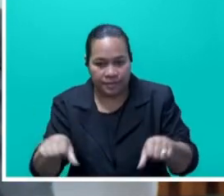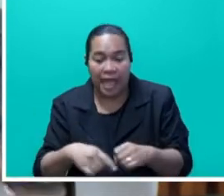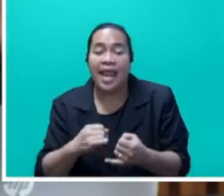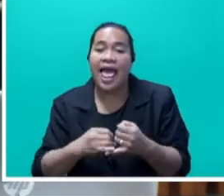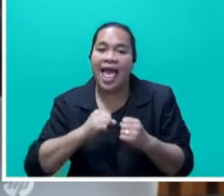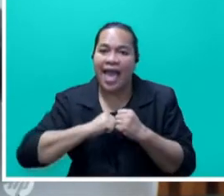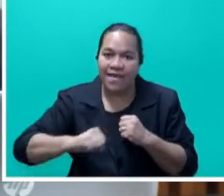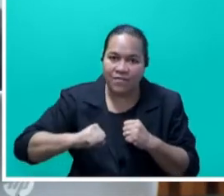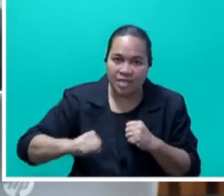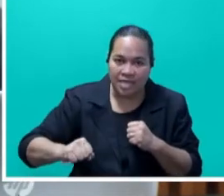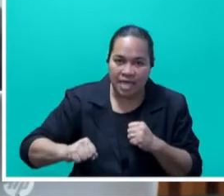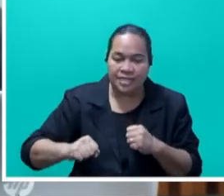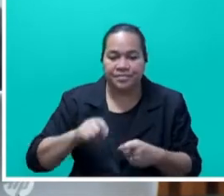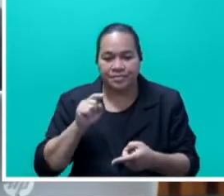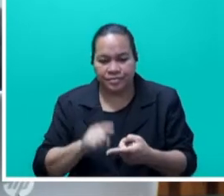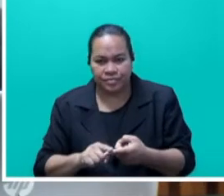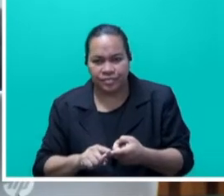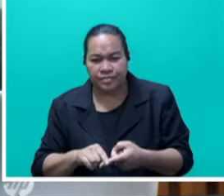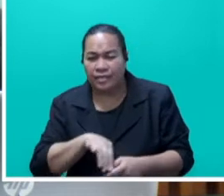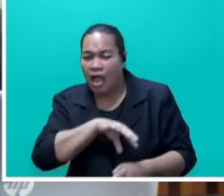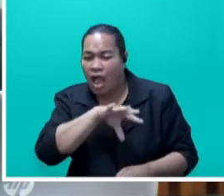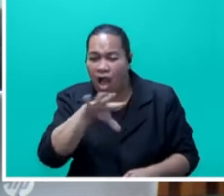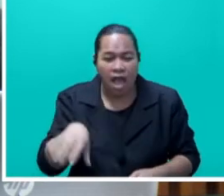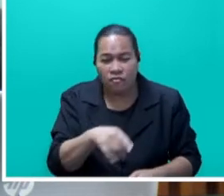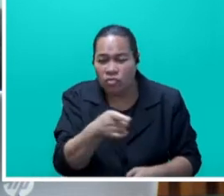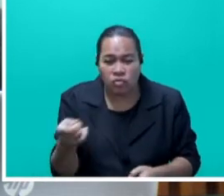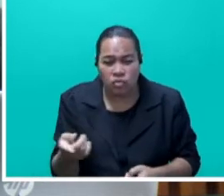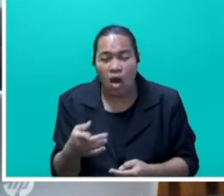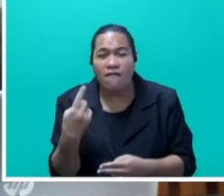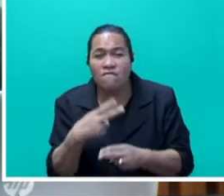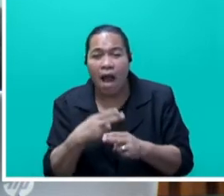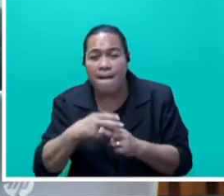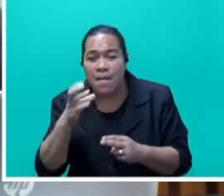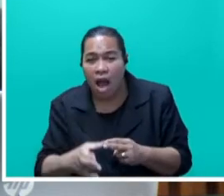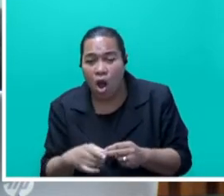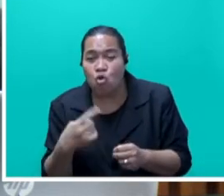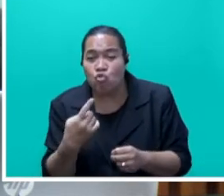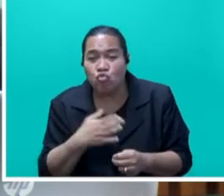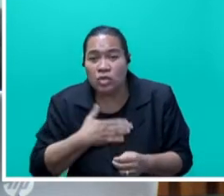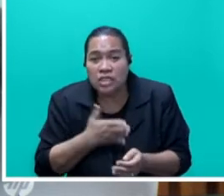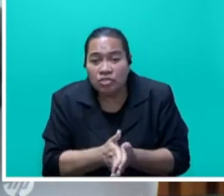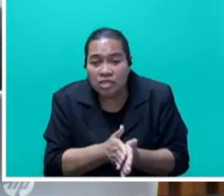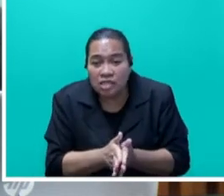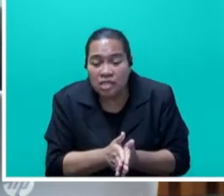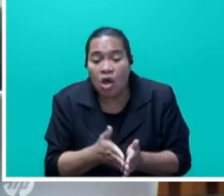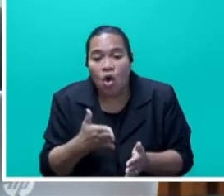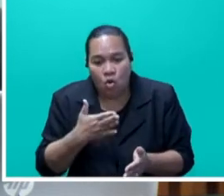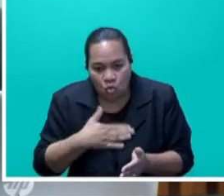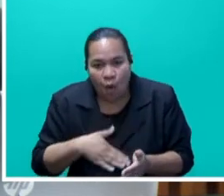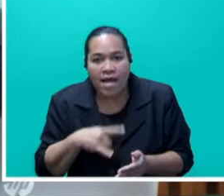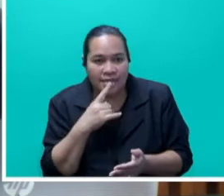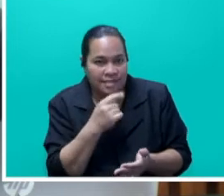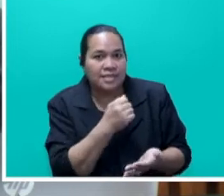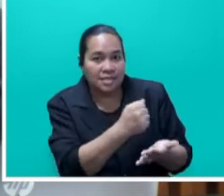say. Advertise so that every farmer out there who are interested to get a leverage through government